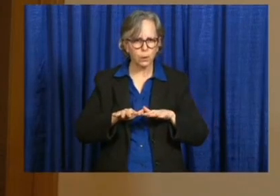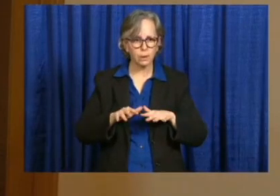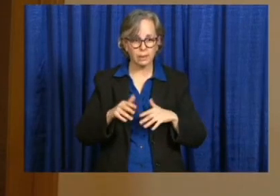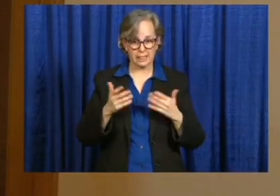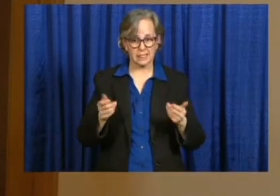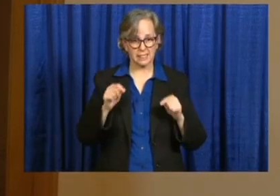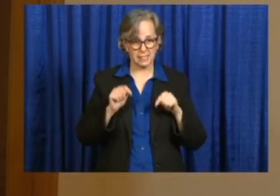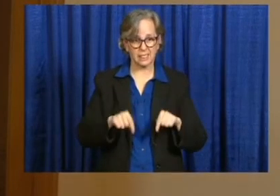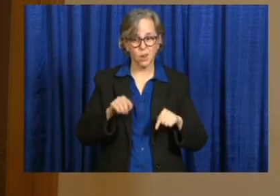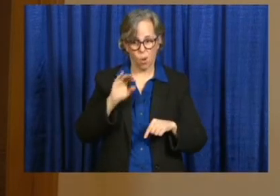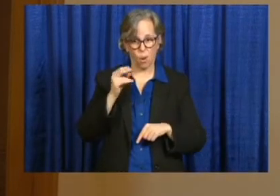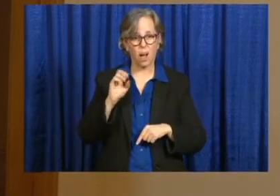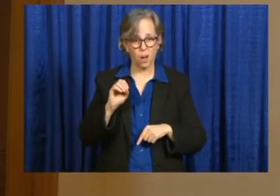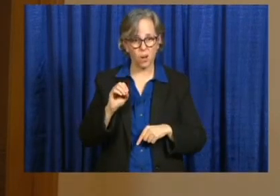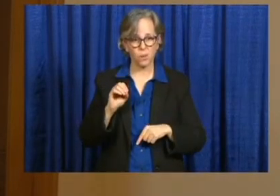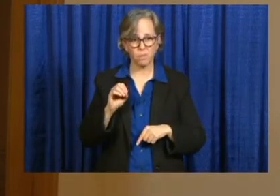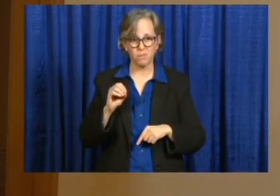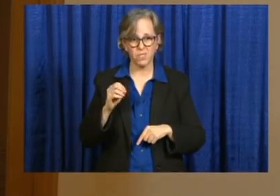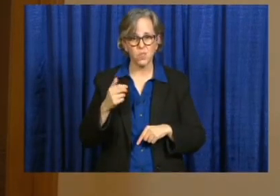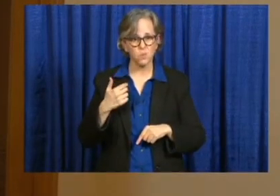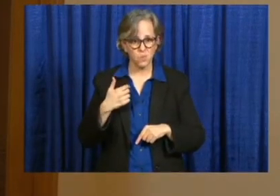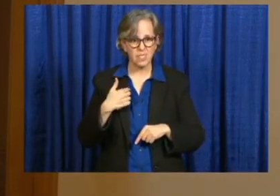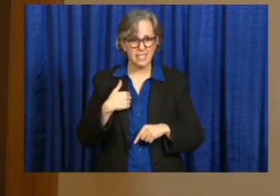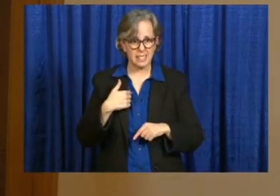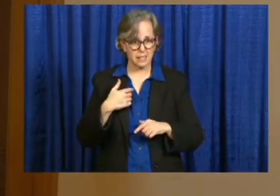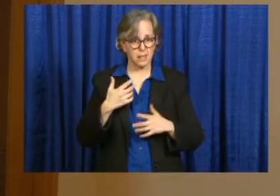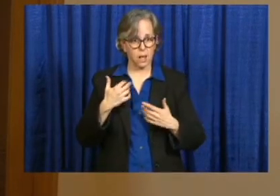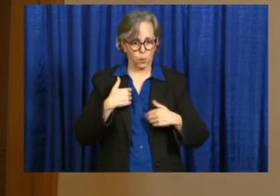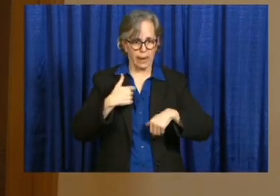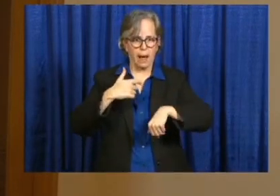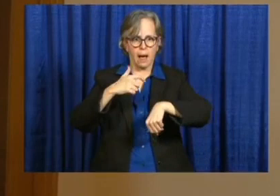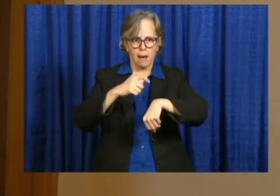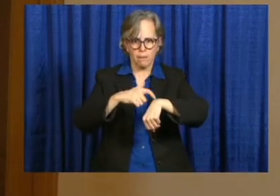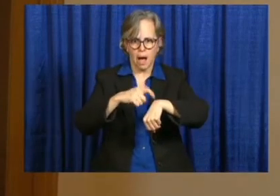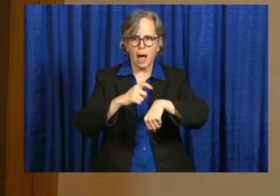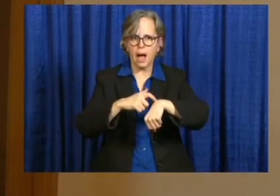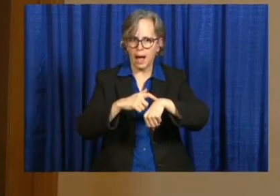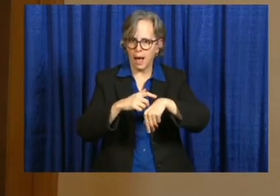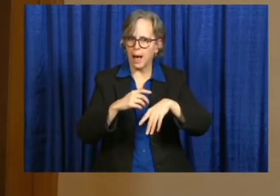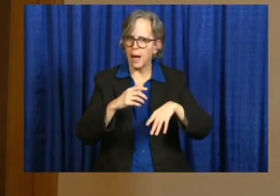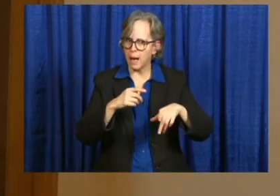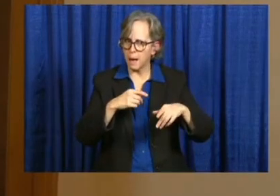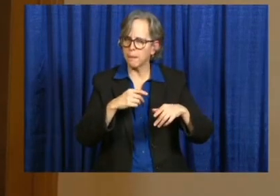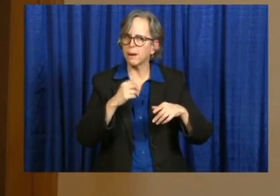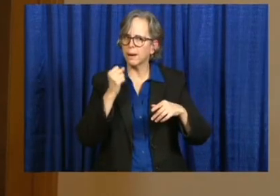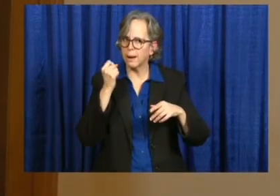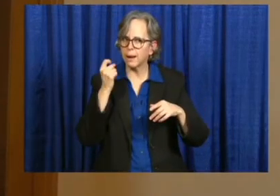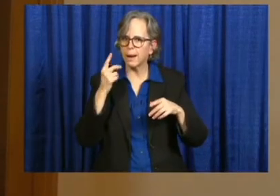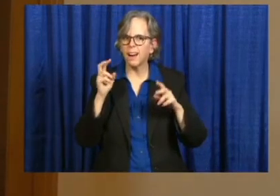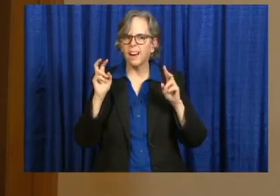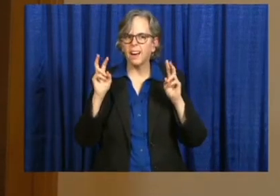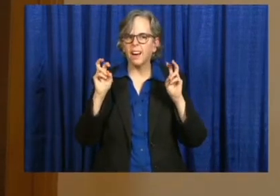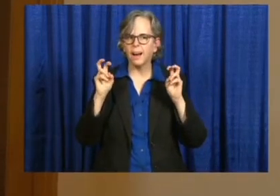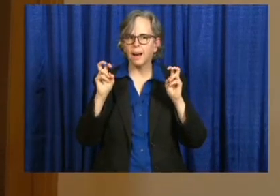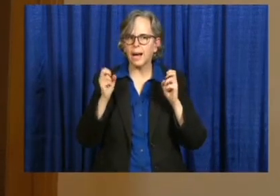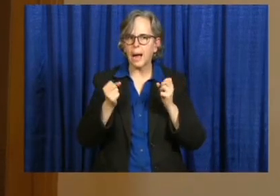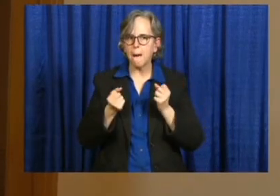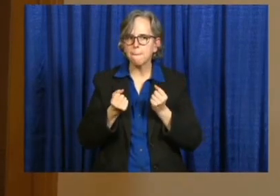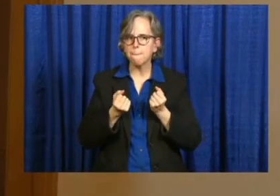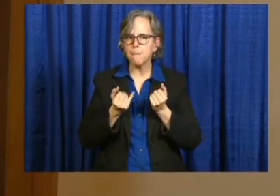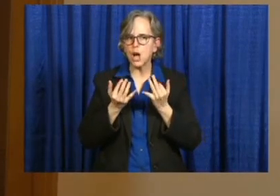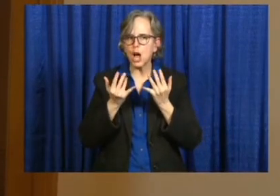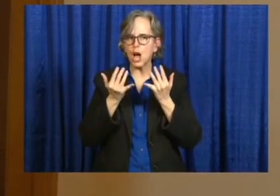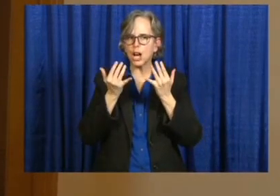The governor constantly says the John Wayne quote of burning daylight. We are burning daylight right